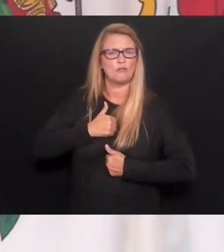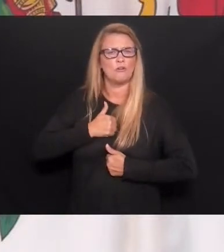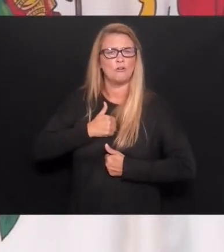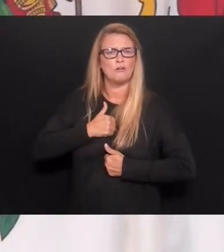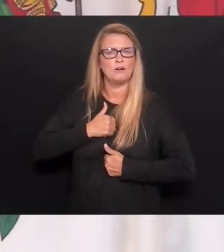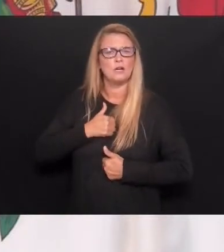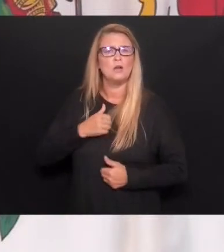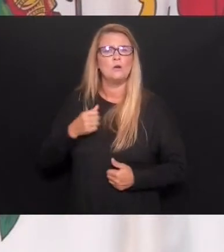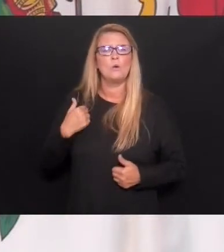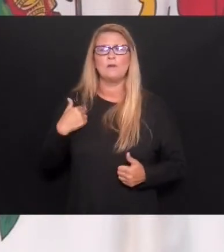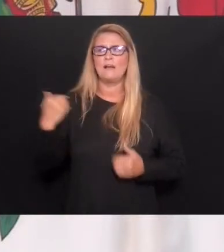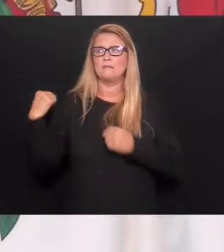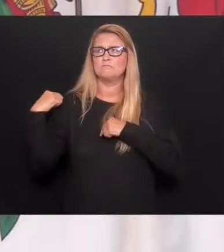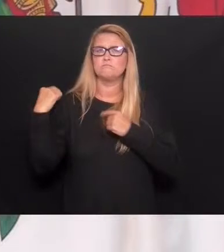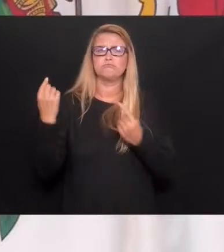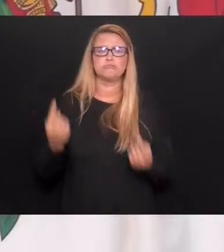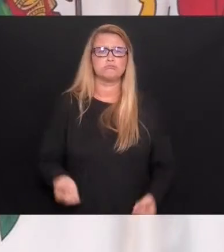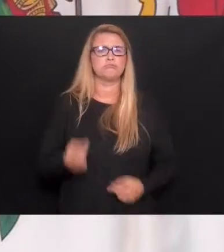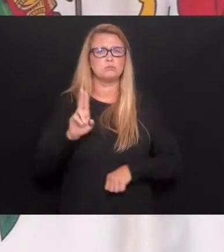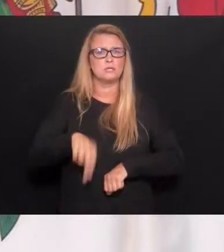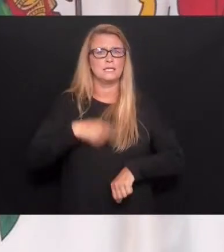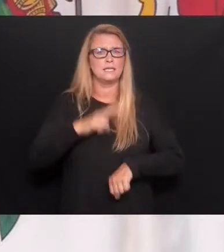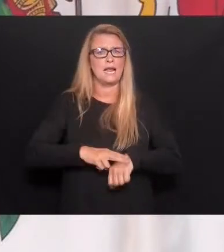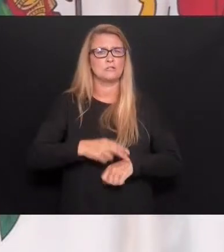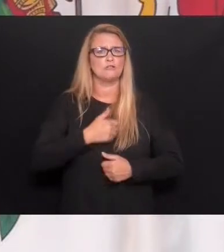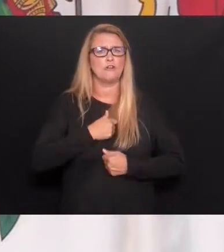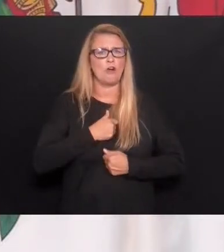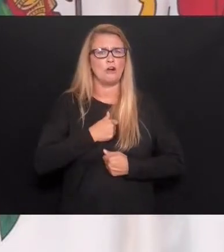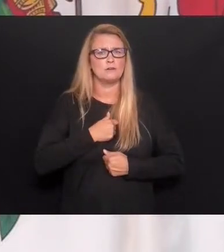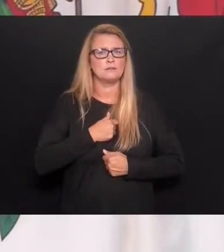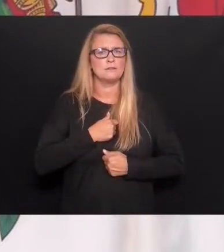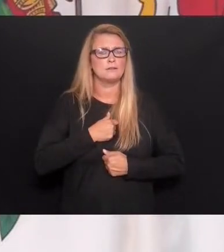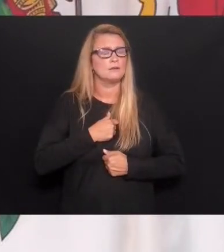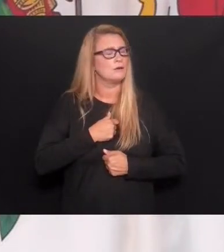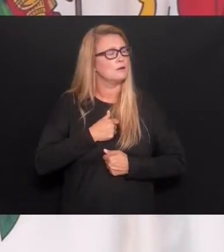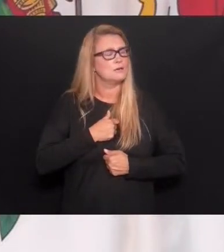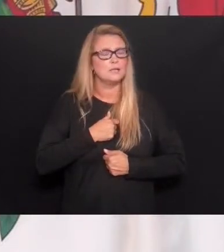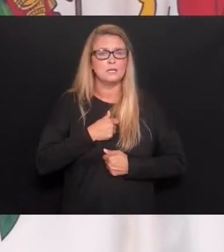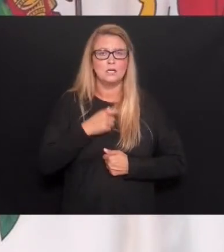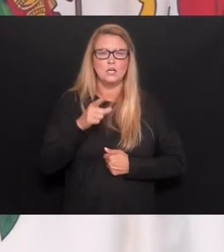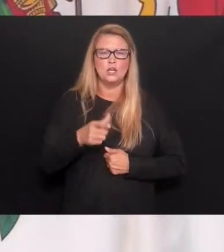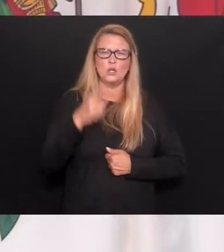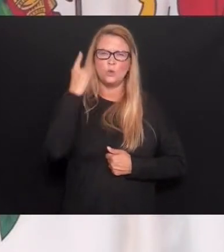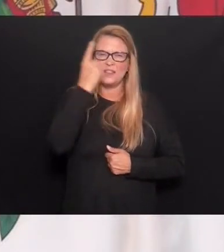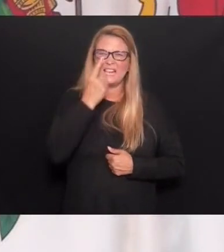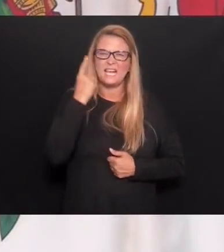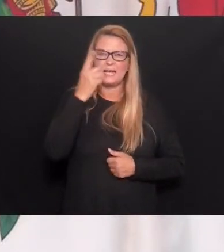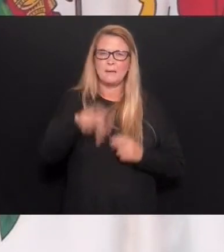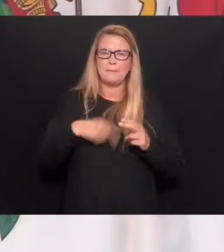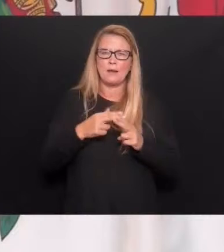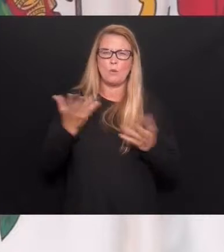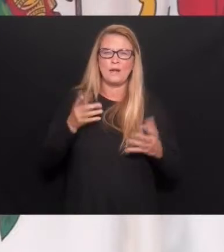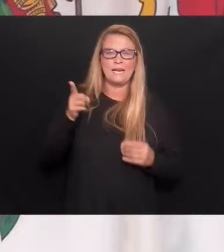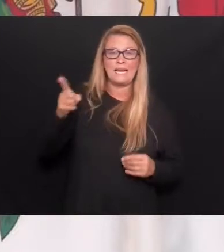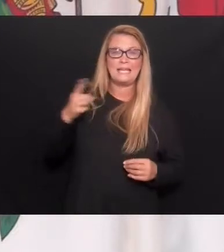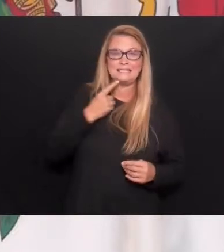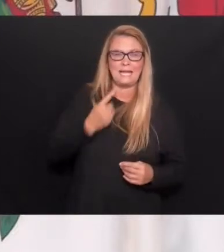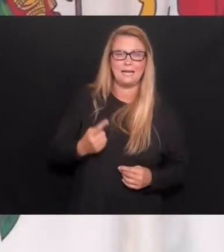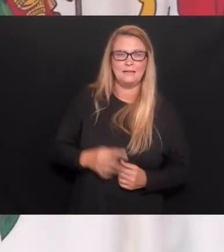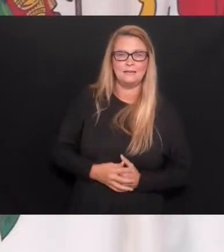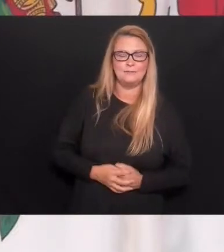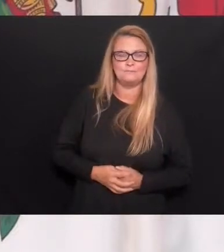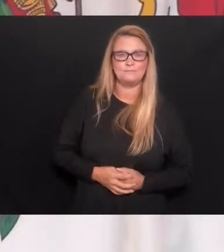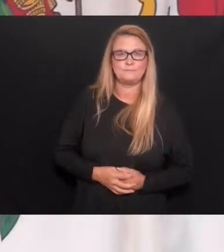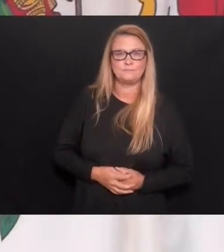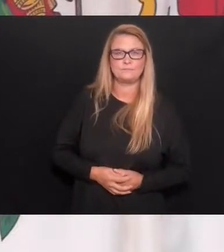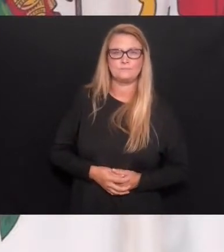that we had forever in the National Guard. Absolutely. Now, you just think about what he just said.